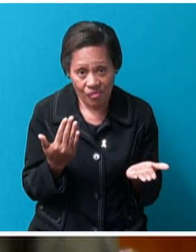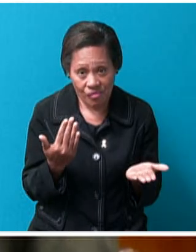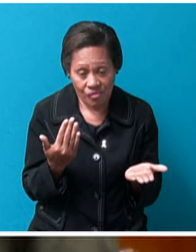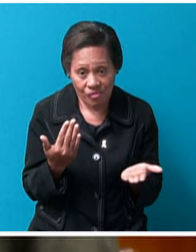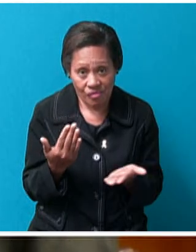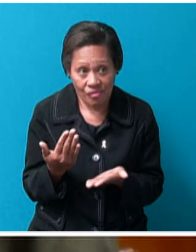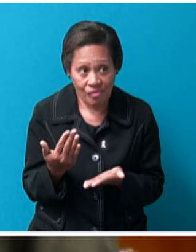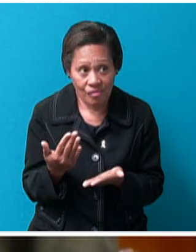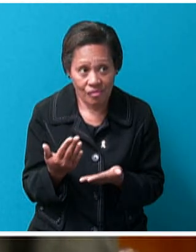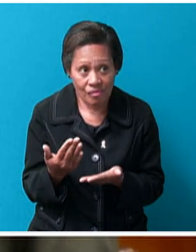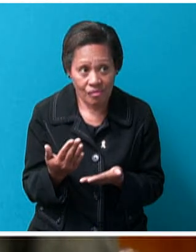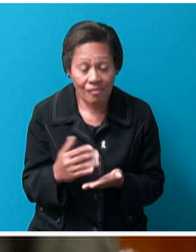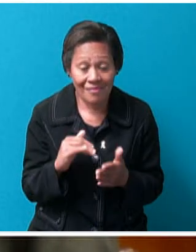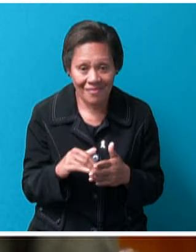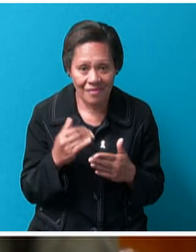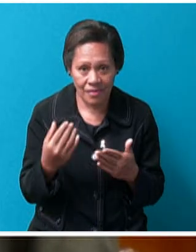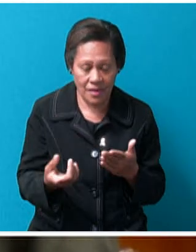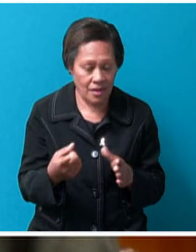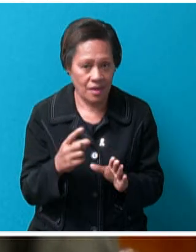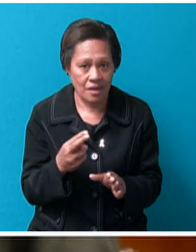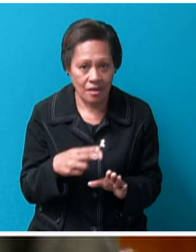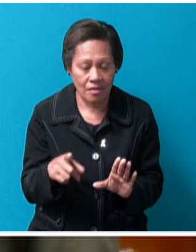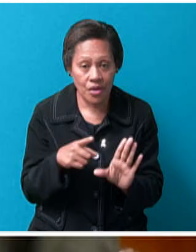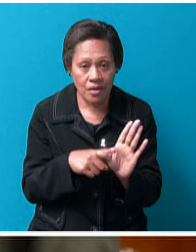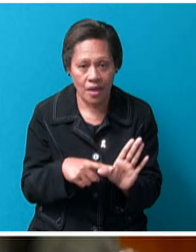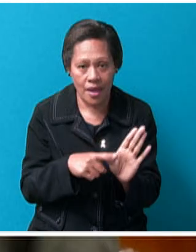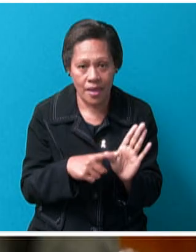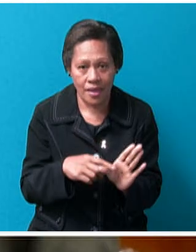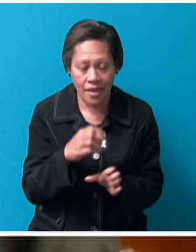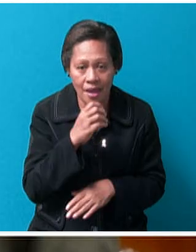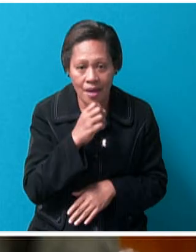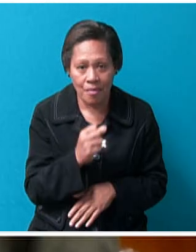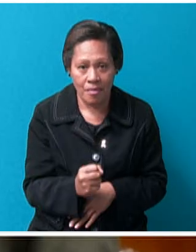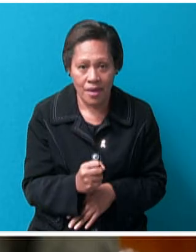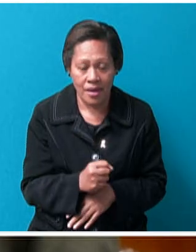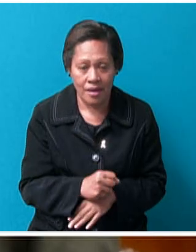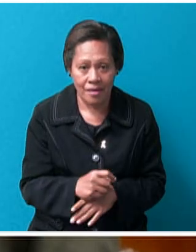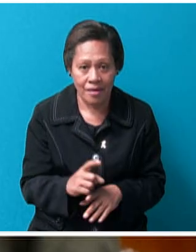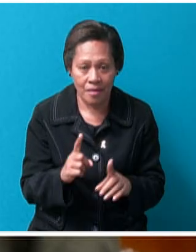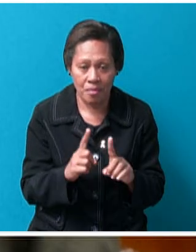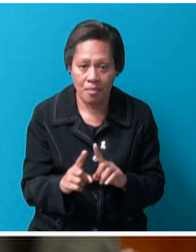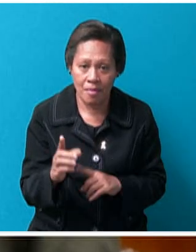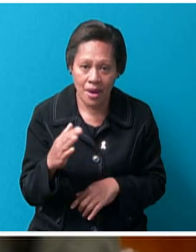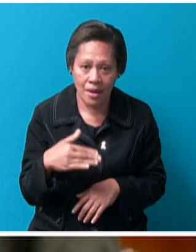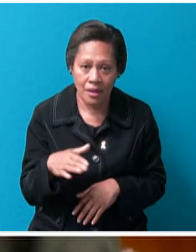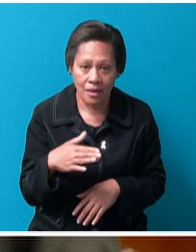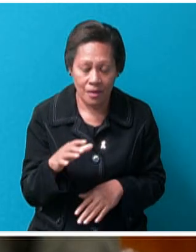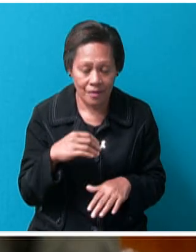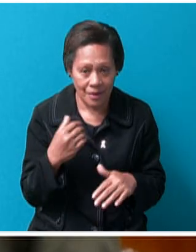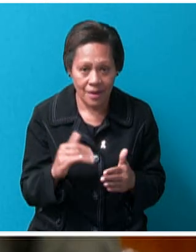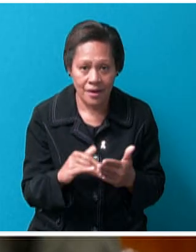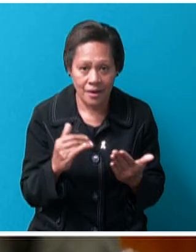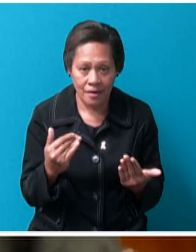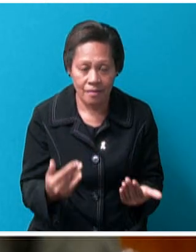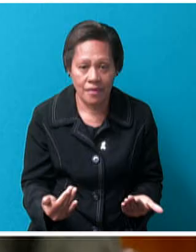pay tribute to a young man who is recently passed away, and as I speak, has